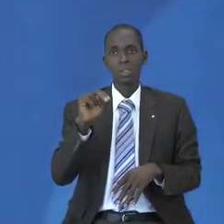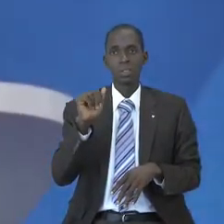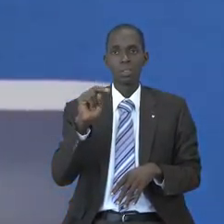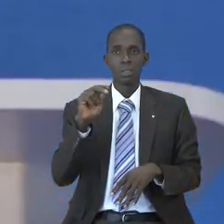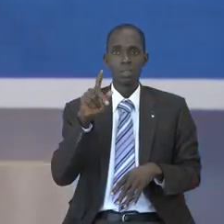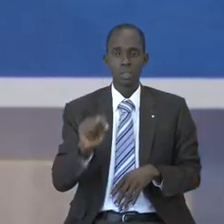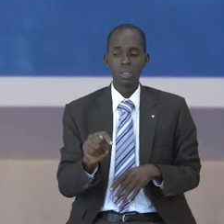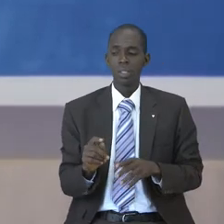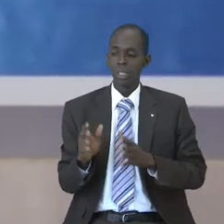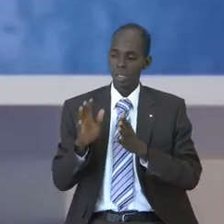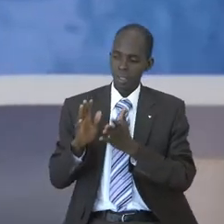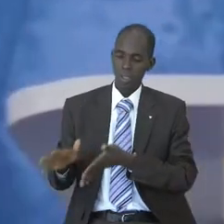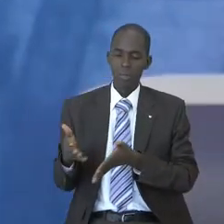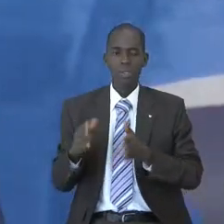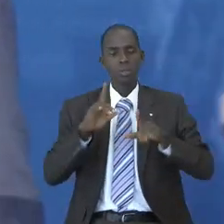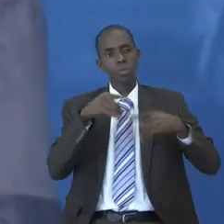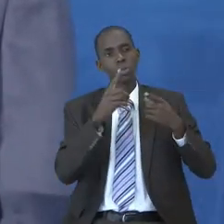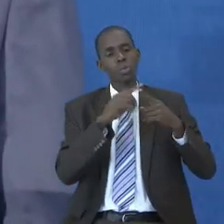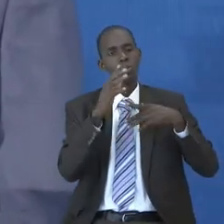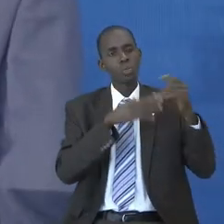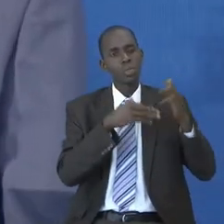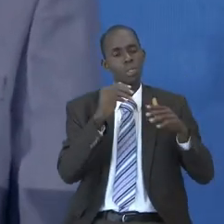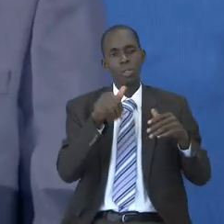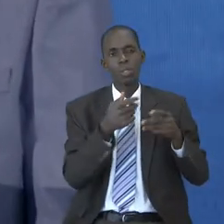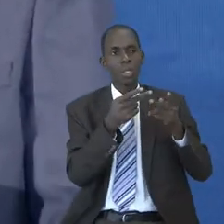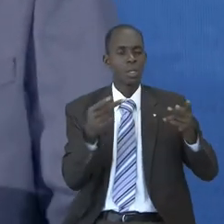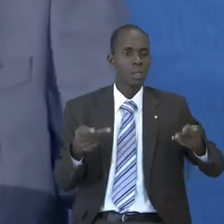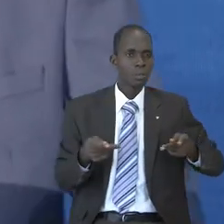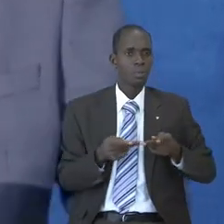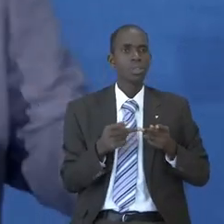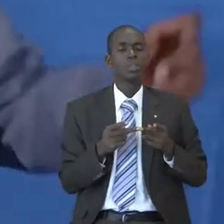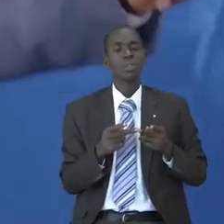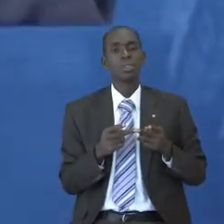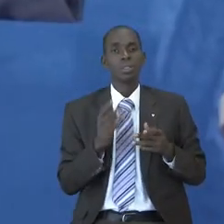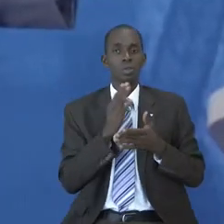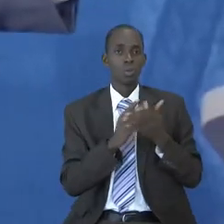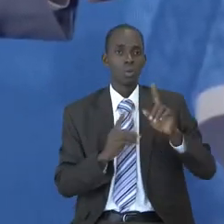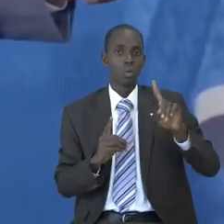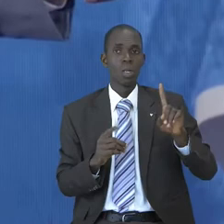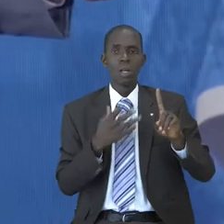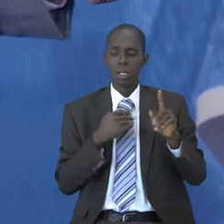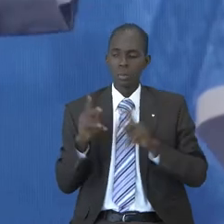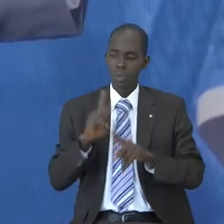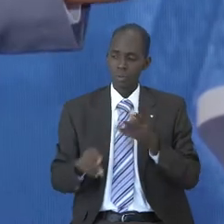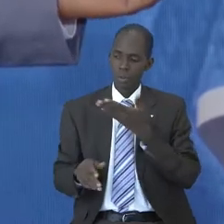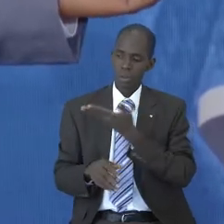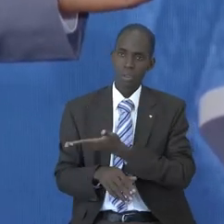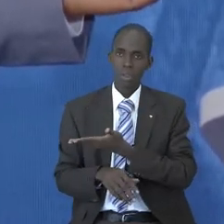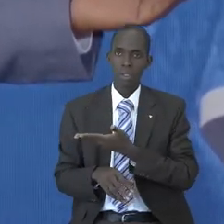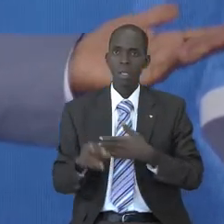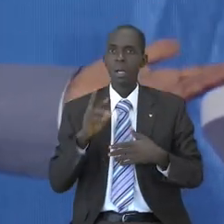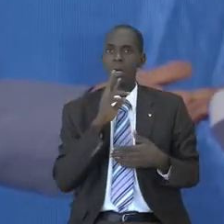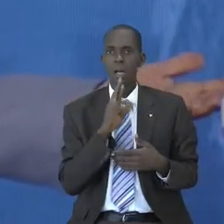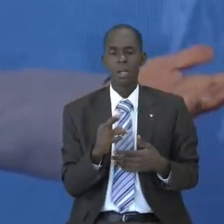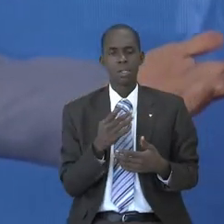another one, state-of-the-art accommodation on the hill. And these people, they are applying. They